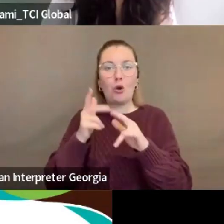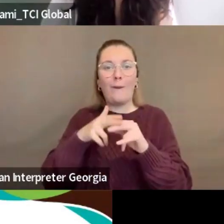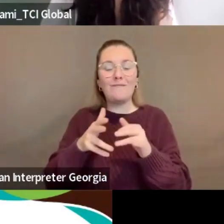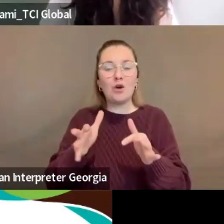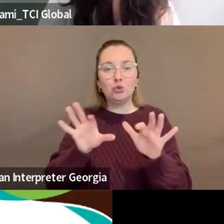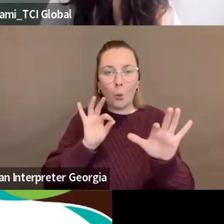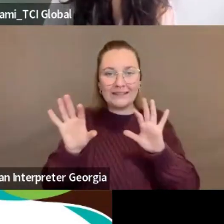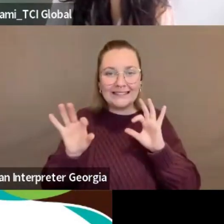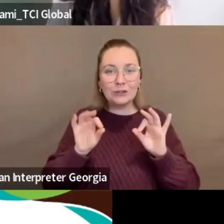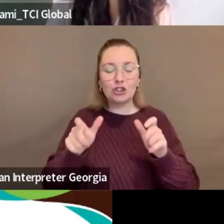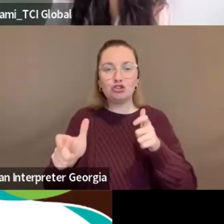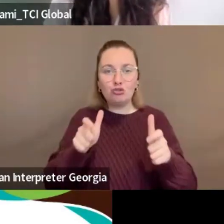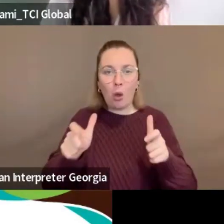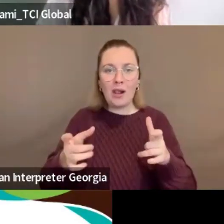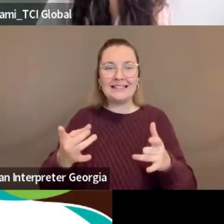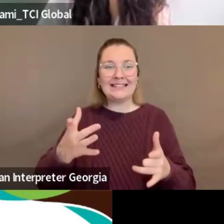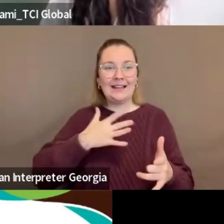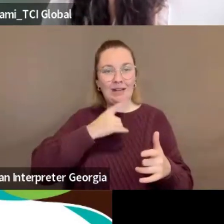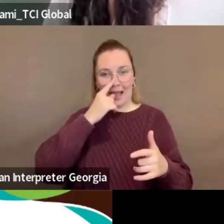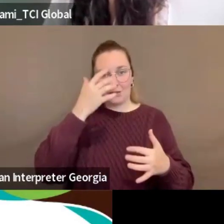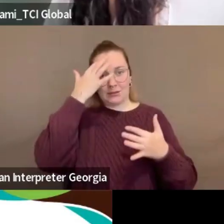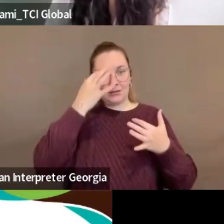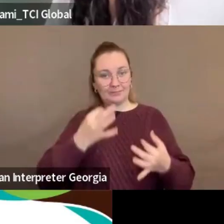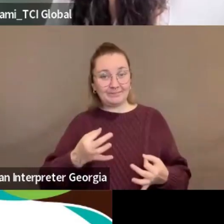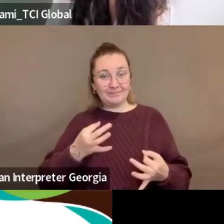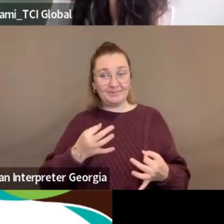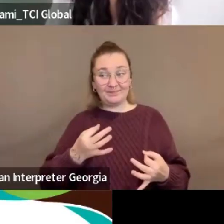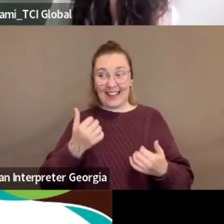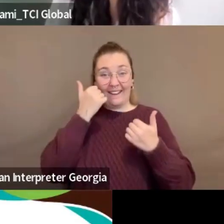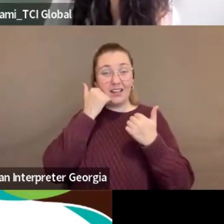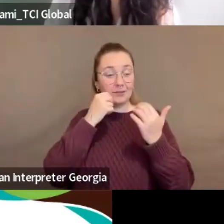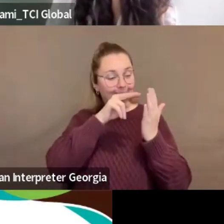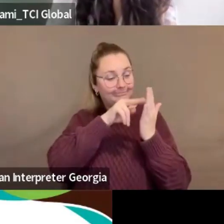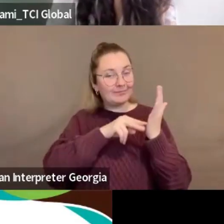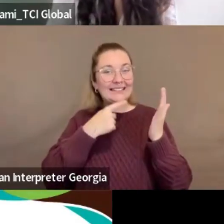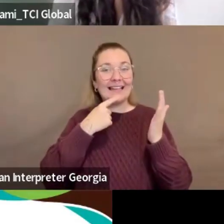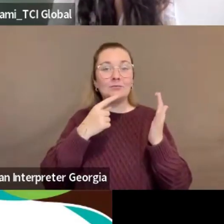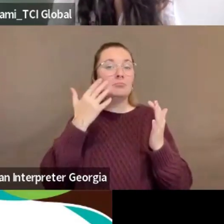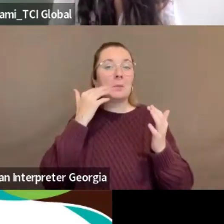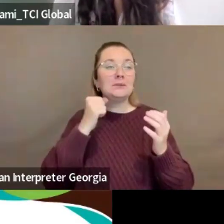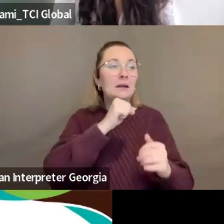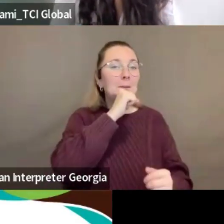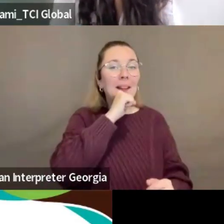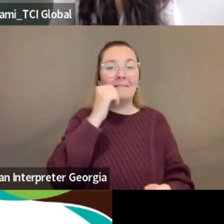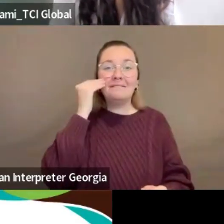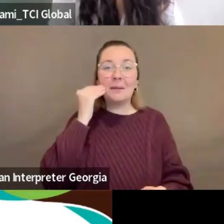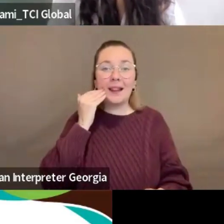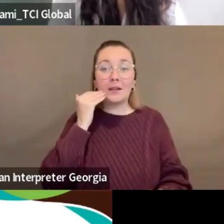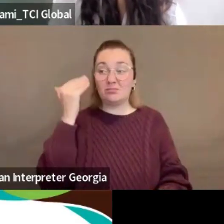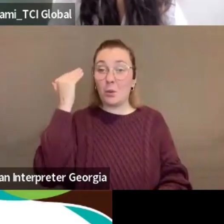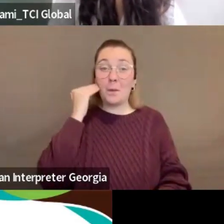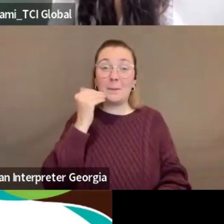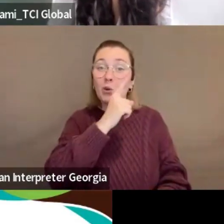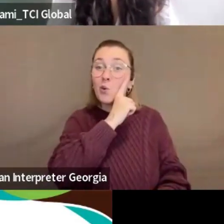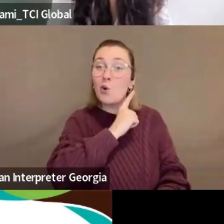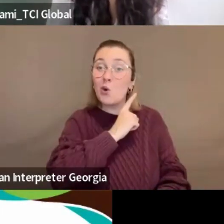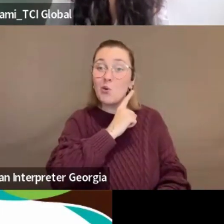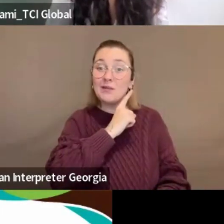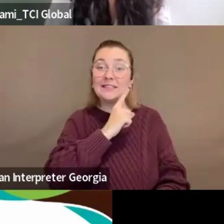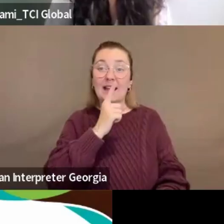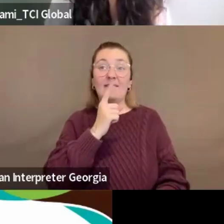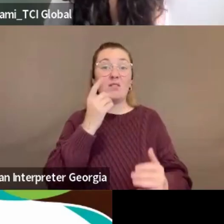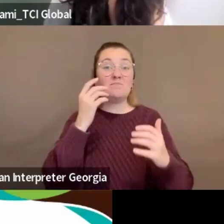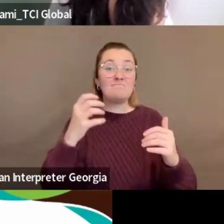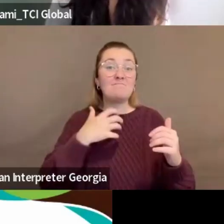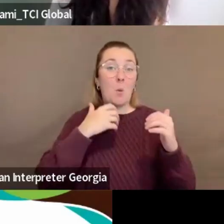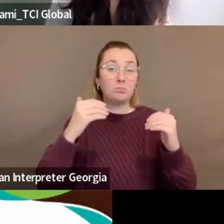And evidence shows that institutionalisation, it's not gender neutral. Women and girls face heightened risk of